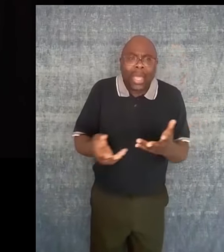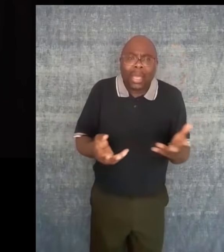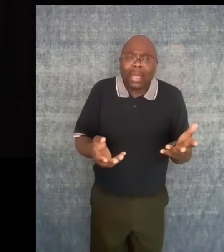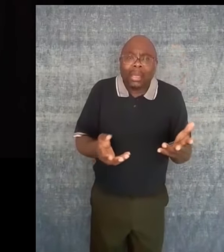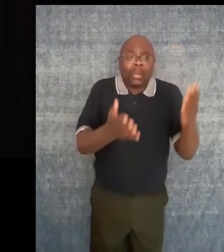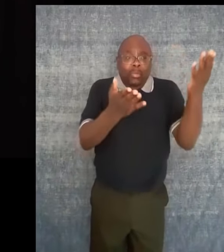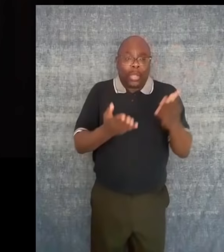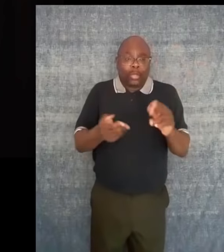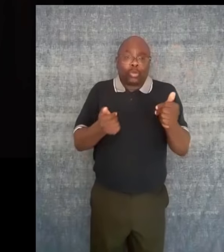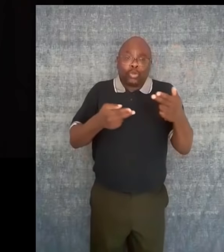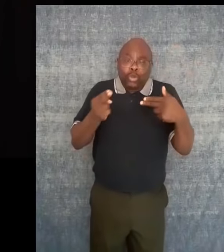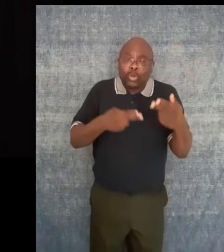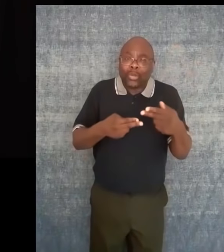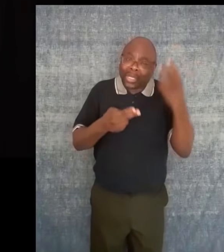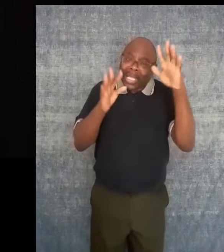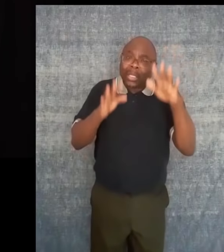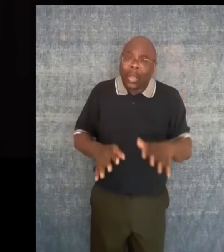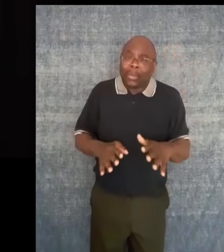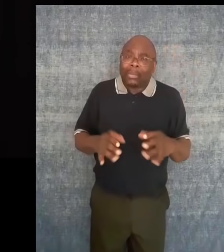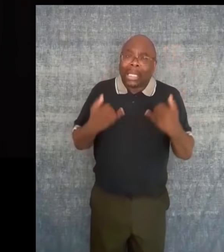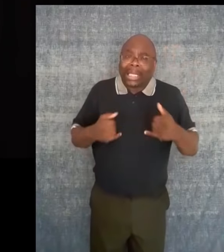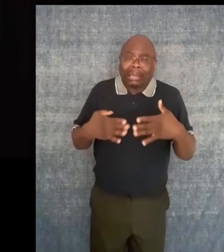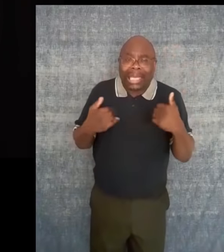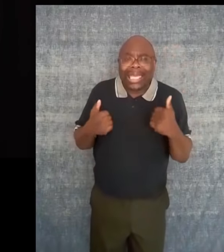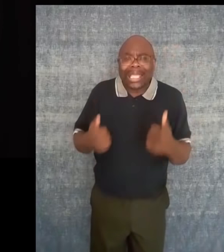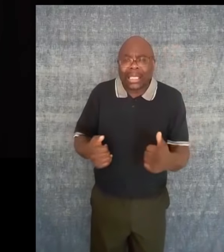He's bringing the good news of the kingdom, healing the sick,